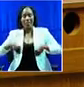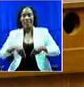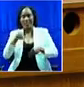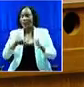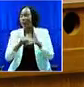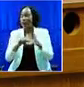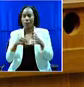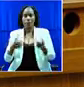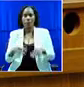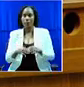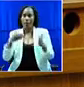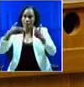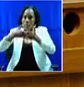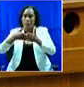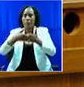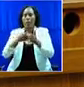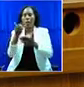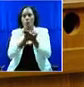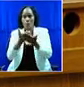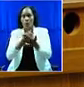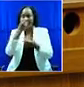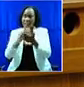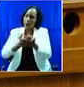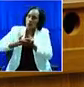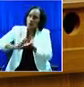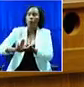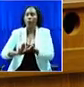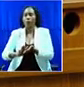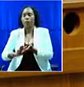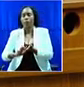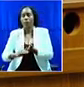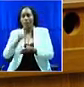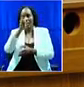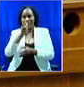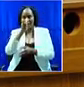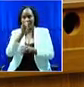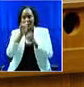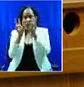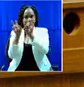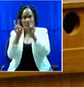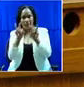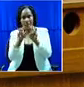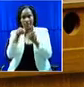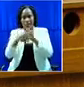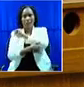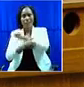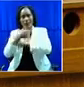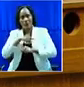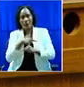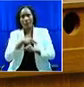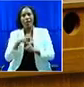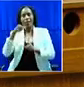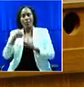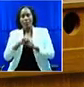Criminal elements in our country have taken to the illegal occupation of construction